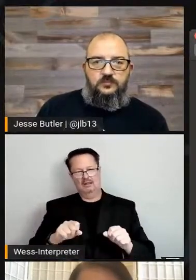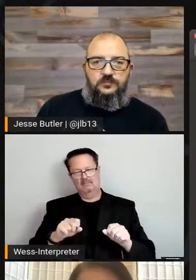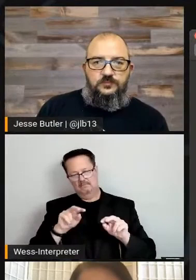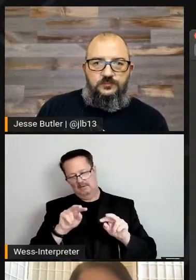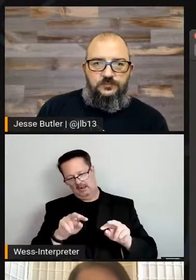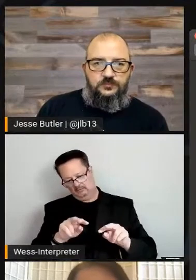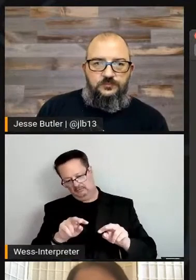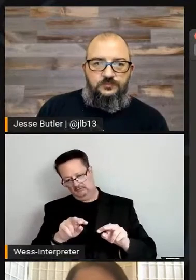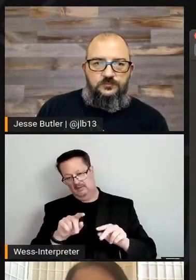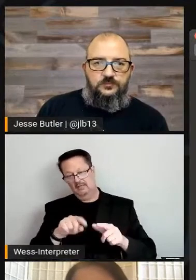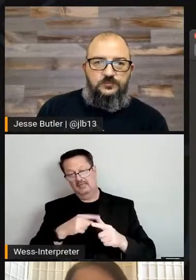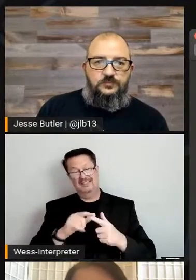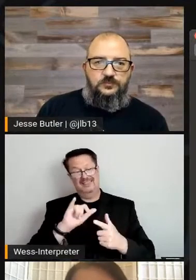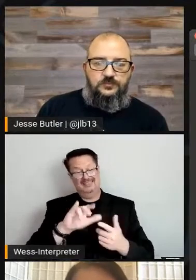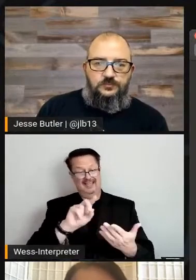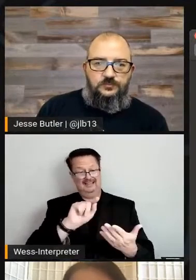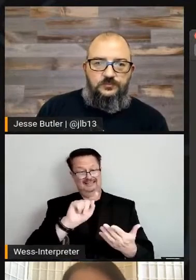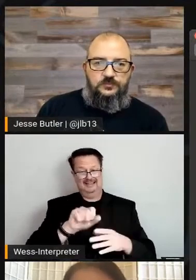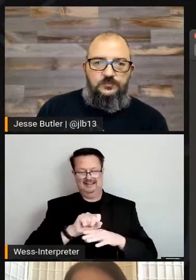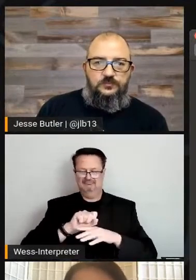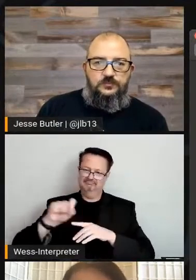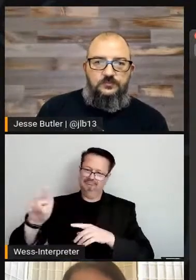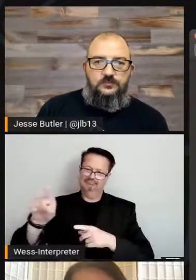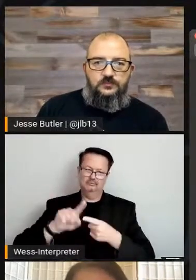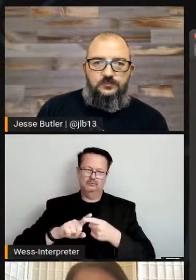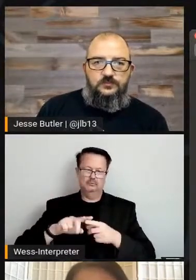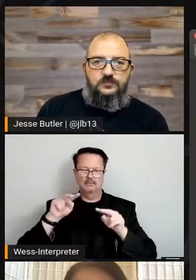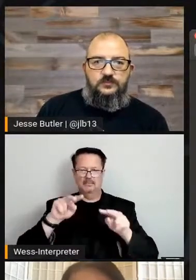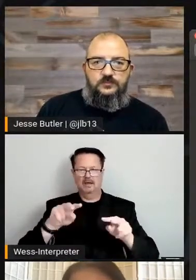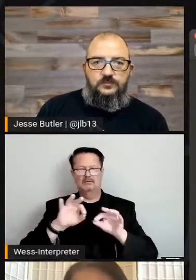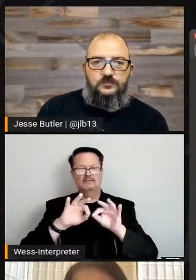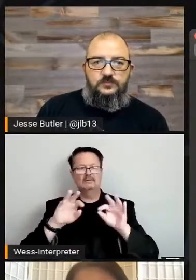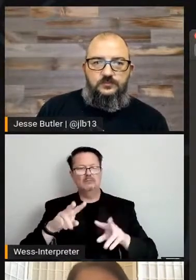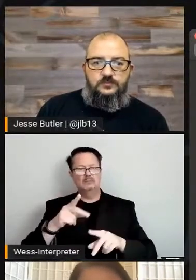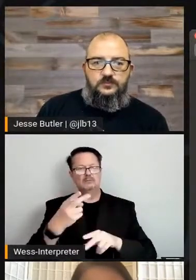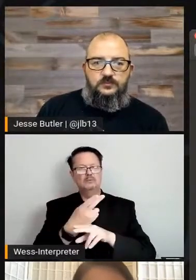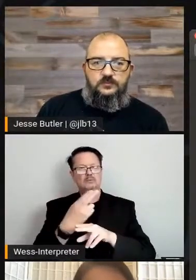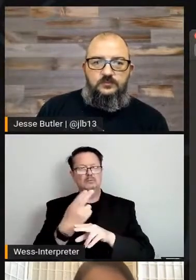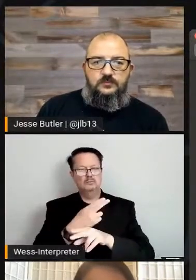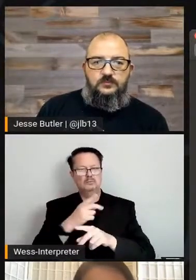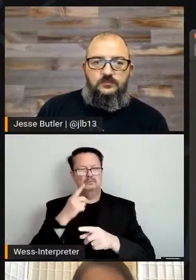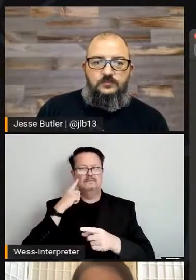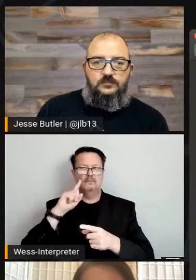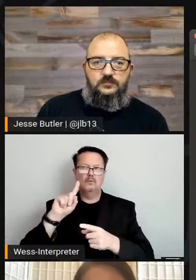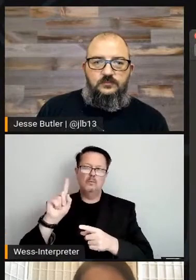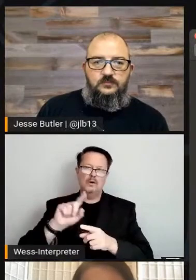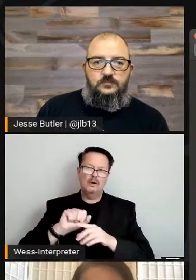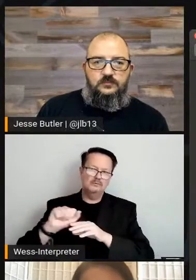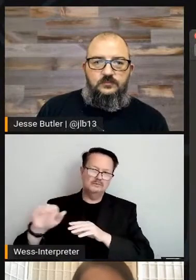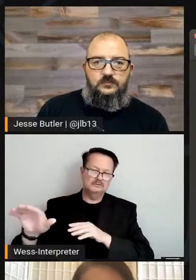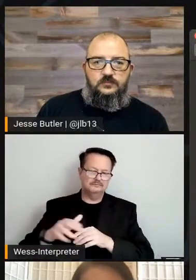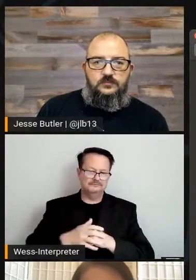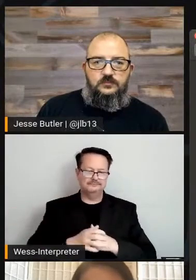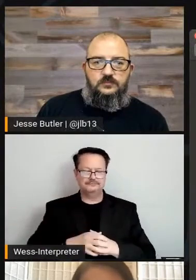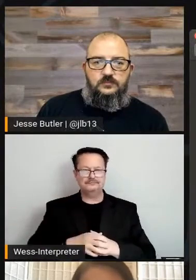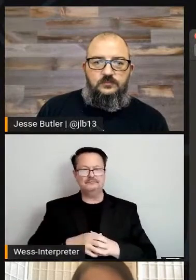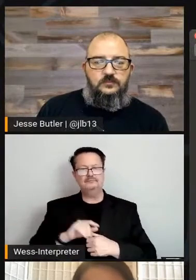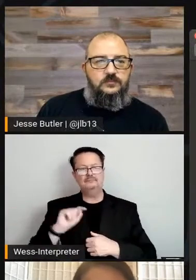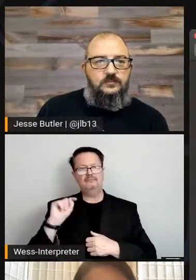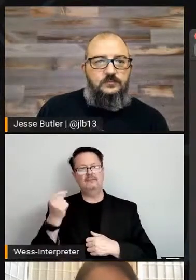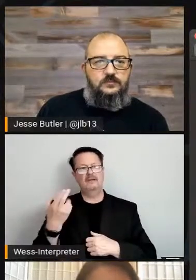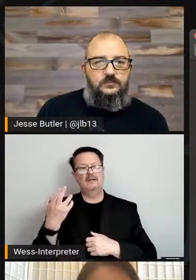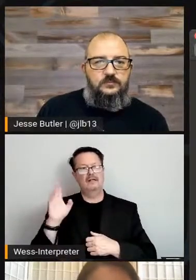that data to the monitoring framework that you use as a destination. So the